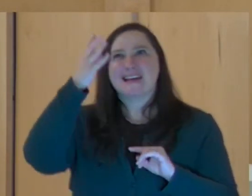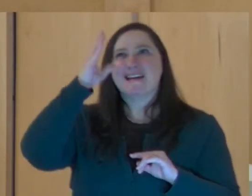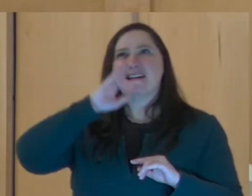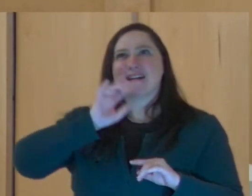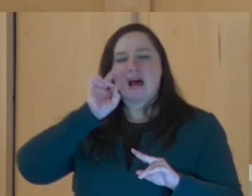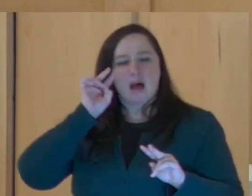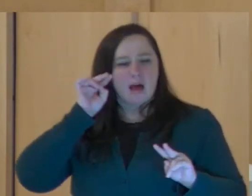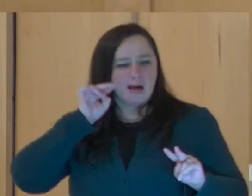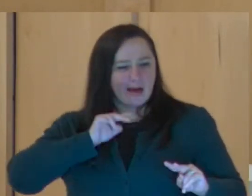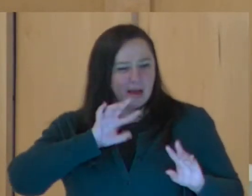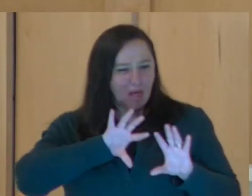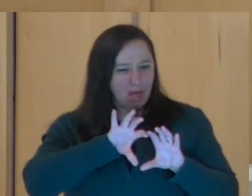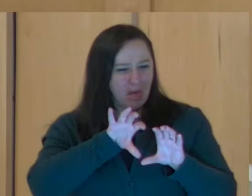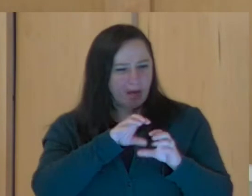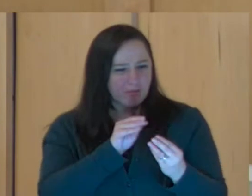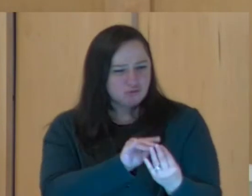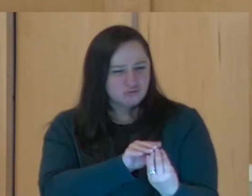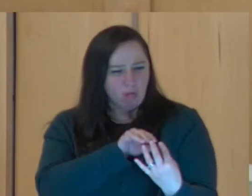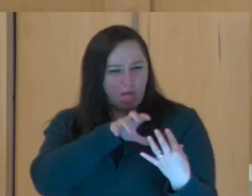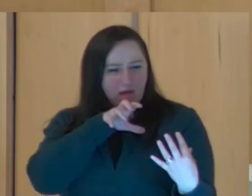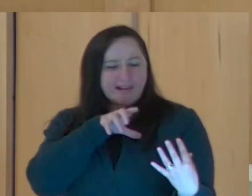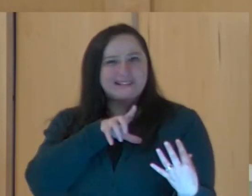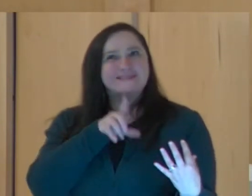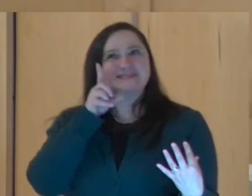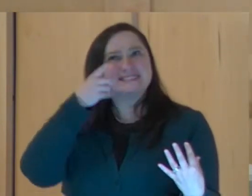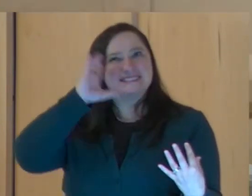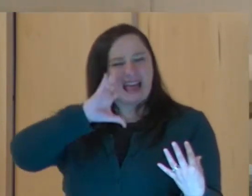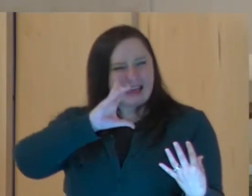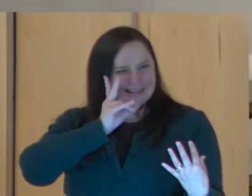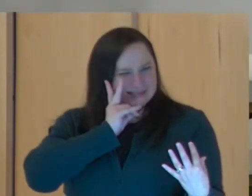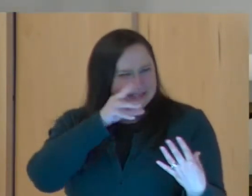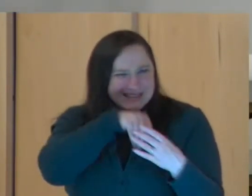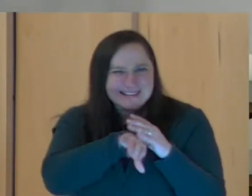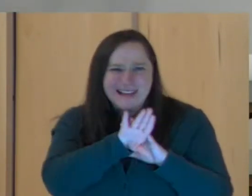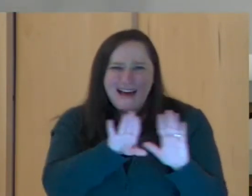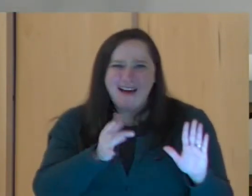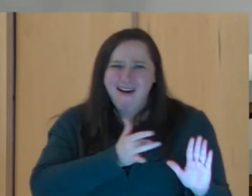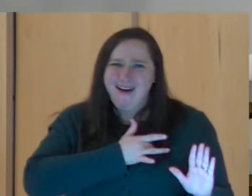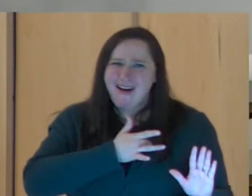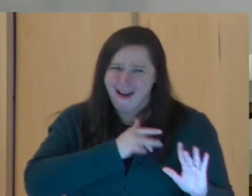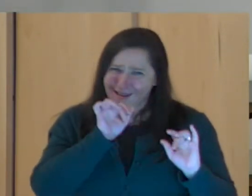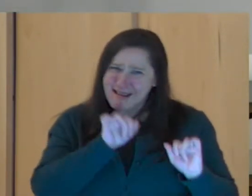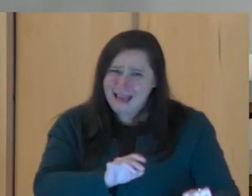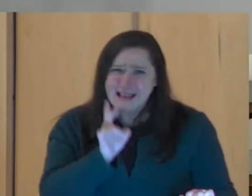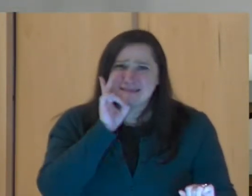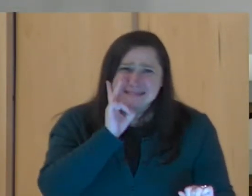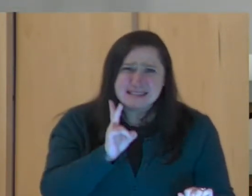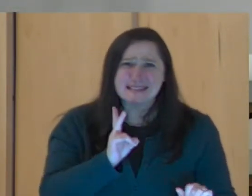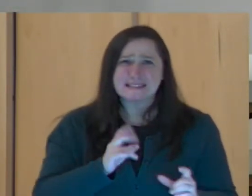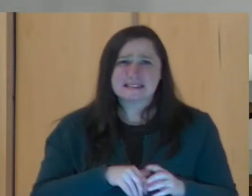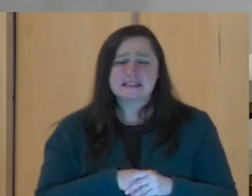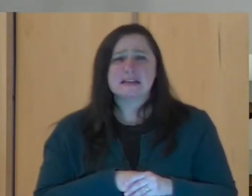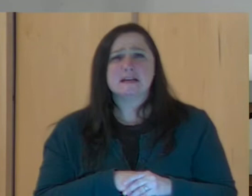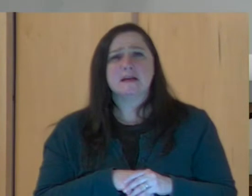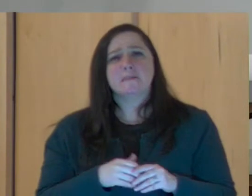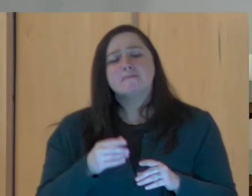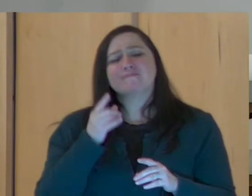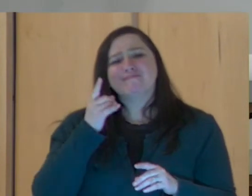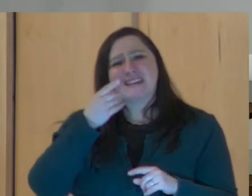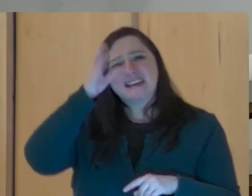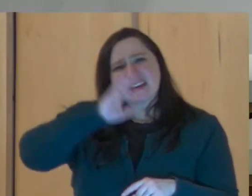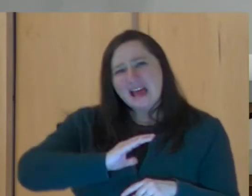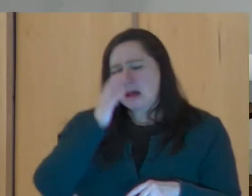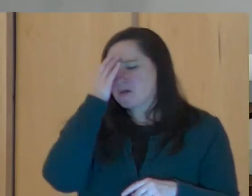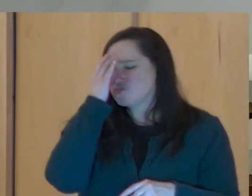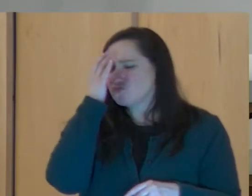and he's not like us. He actually can see into the heart of each one of us. He knows the evil that's inside. But knowing full well what he